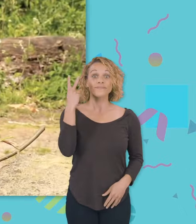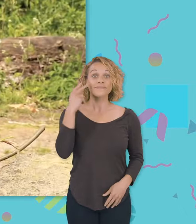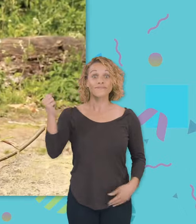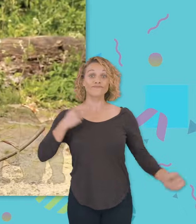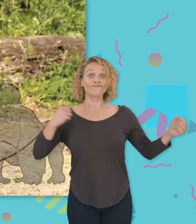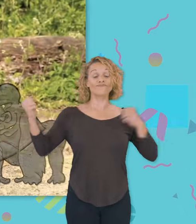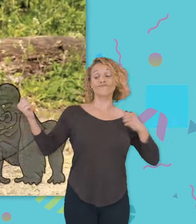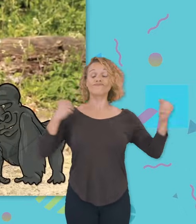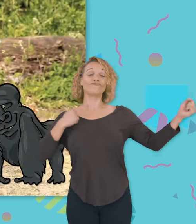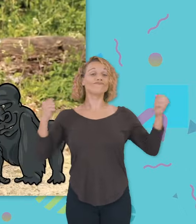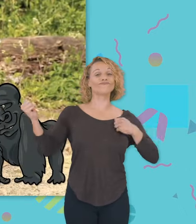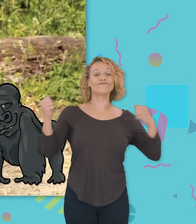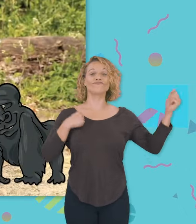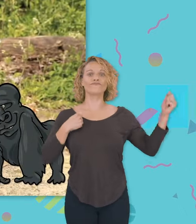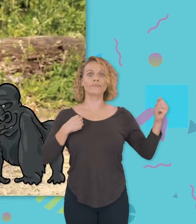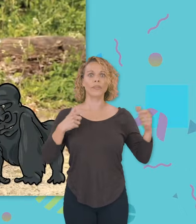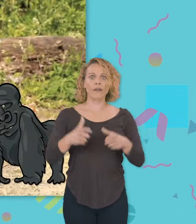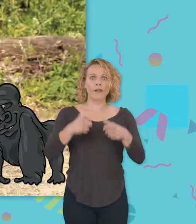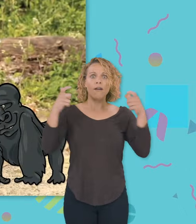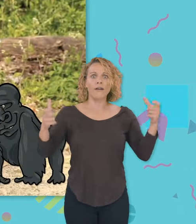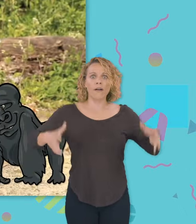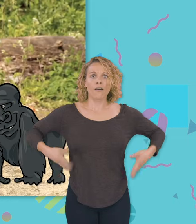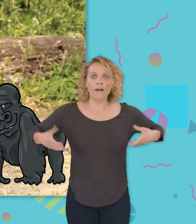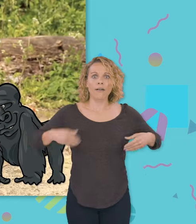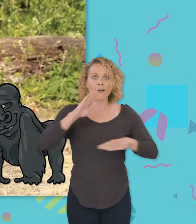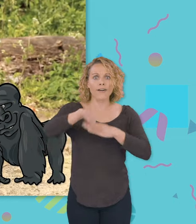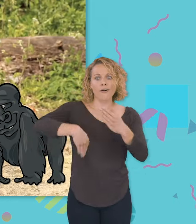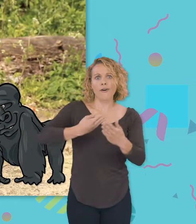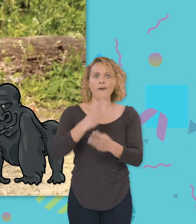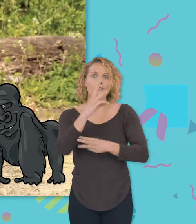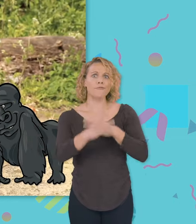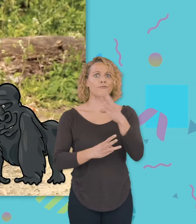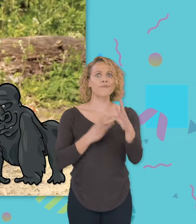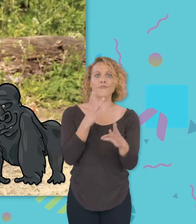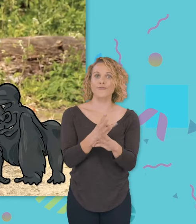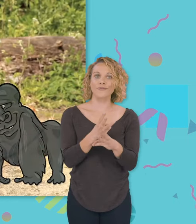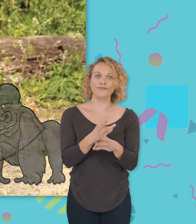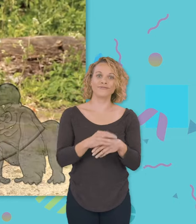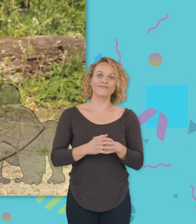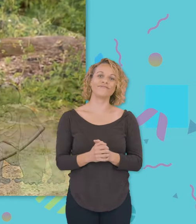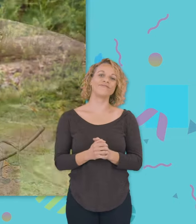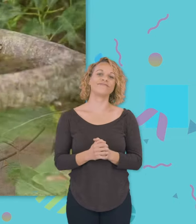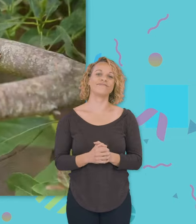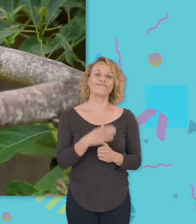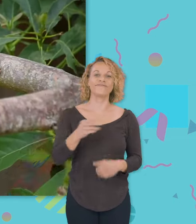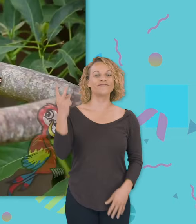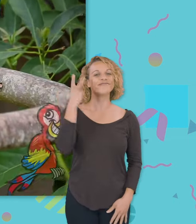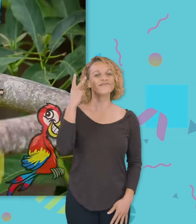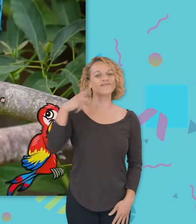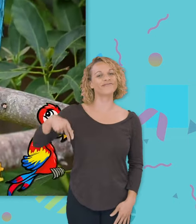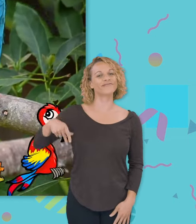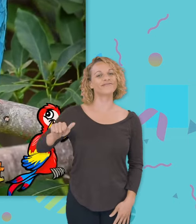I see a gorilla, the biggest primate in the whole world. And